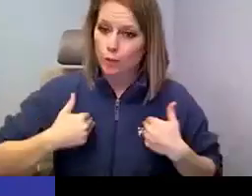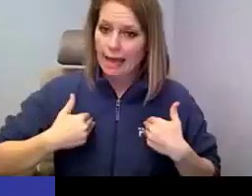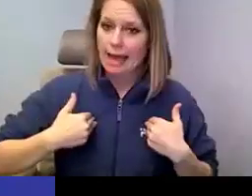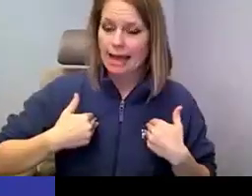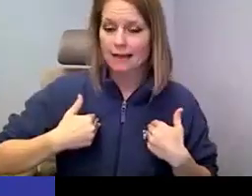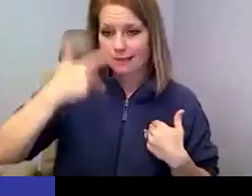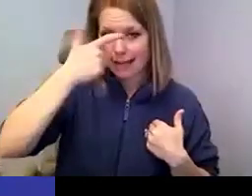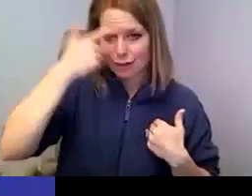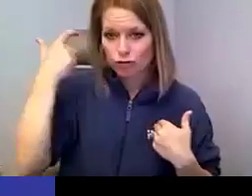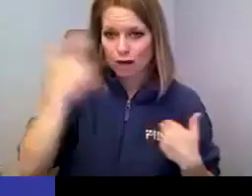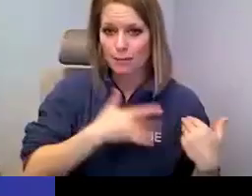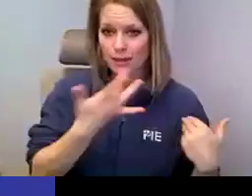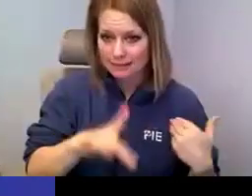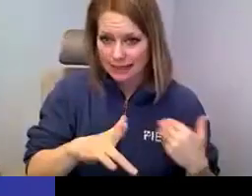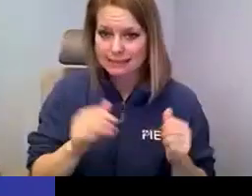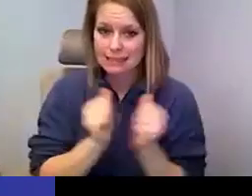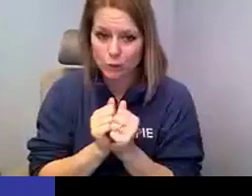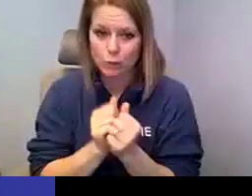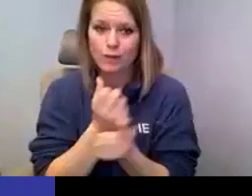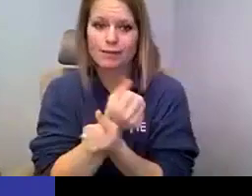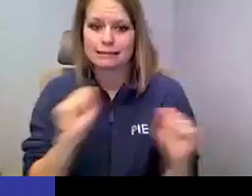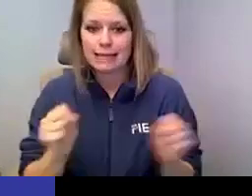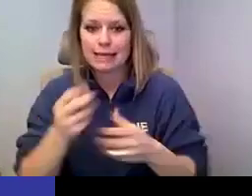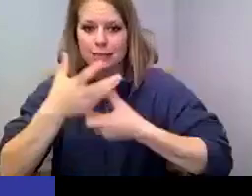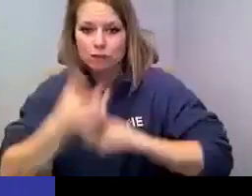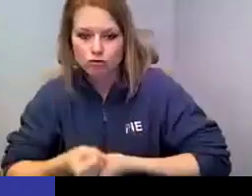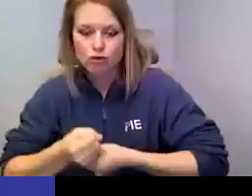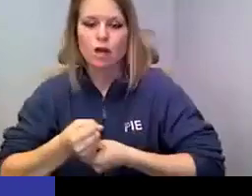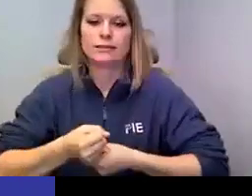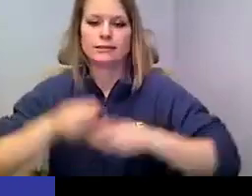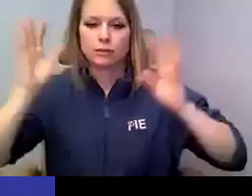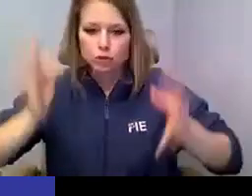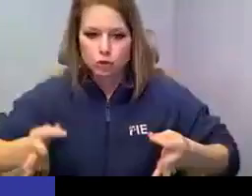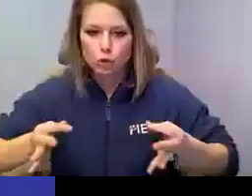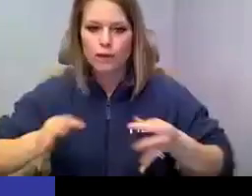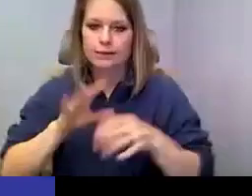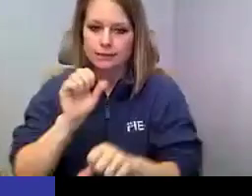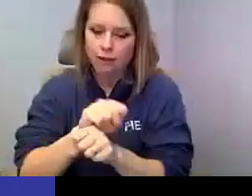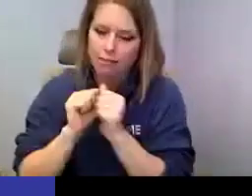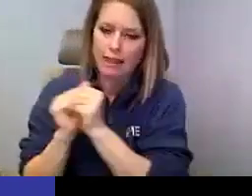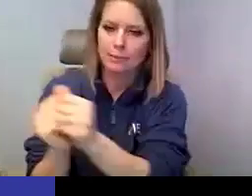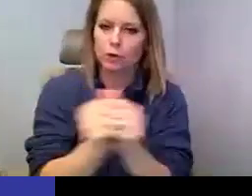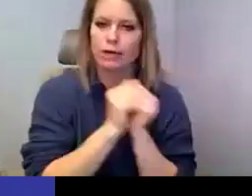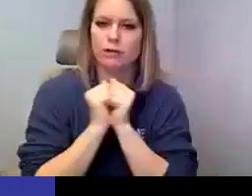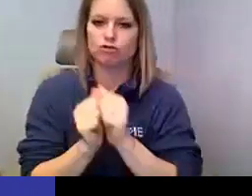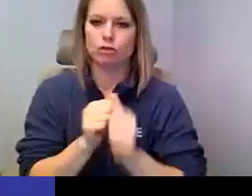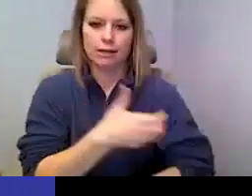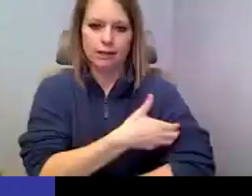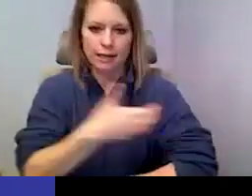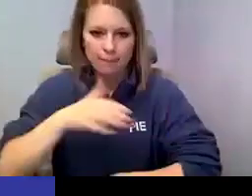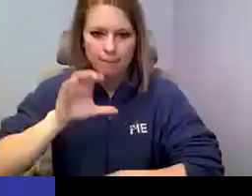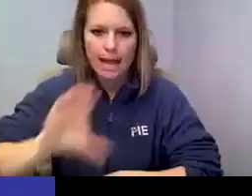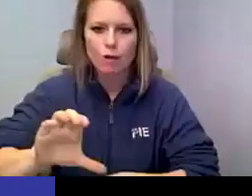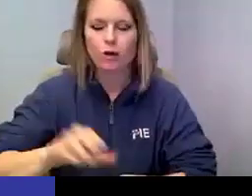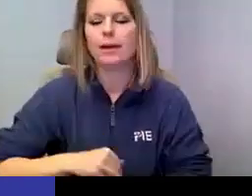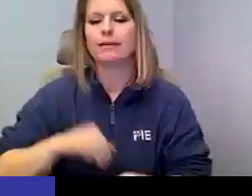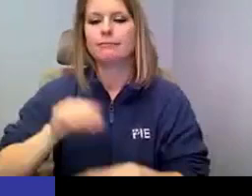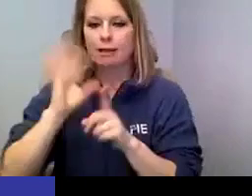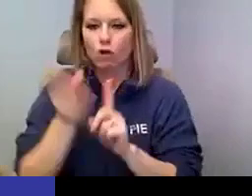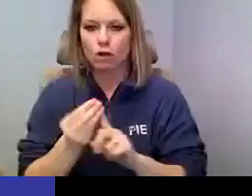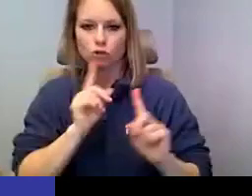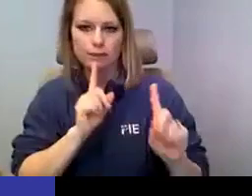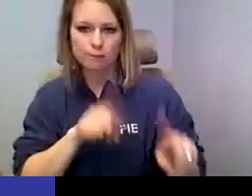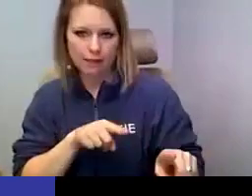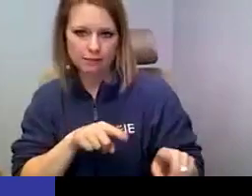values of safety, trust, choice, collaboration, and empowerment into the evaluation process. It ensures at